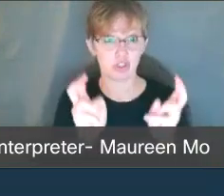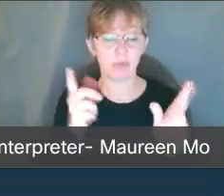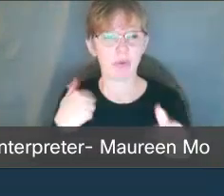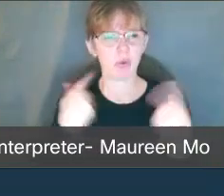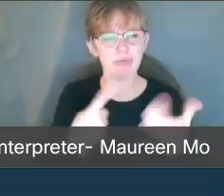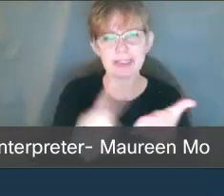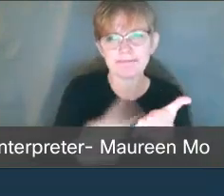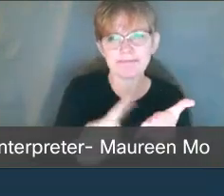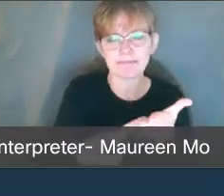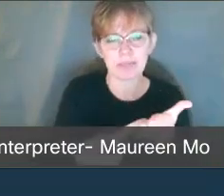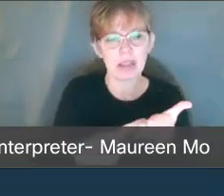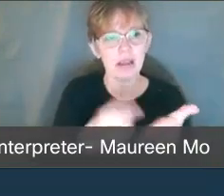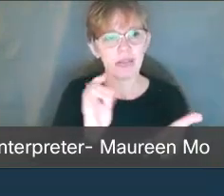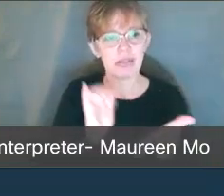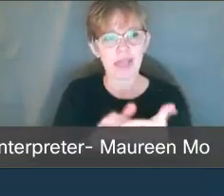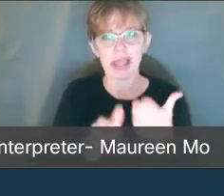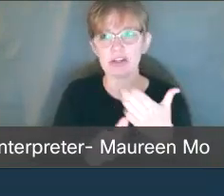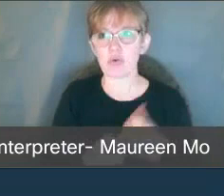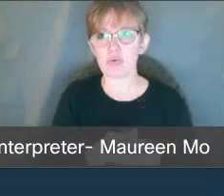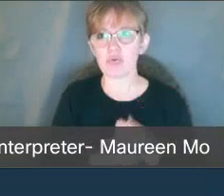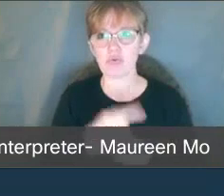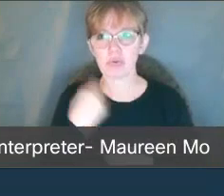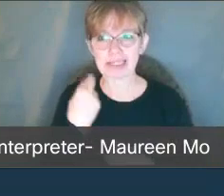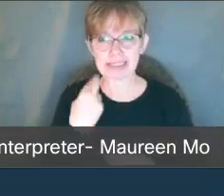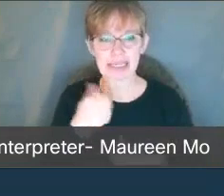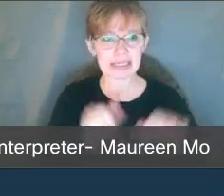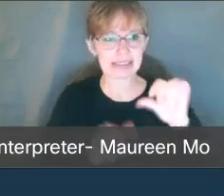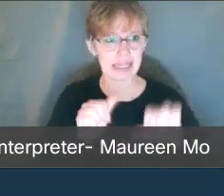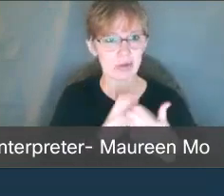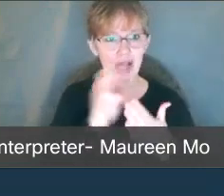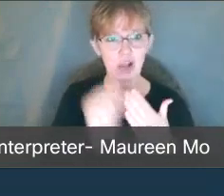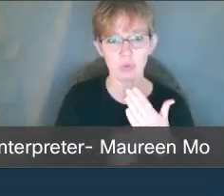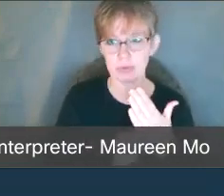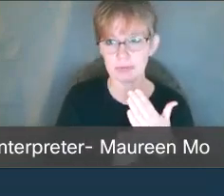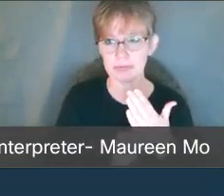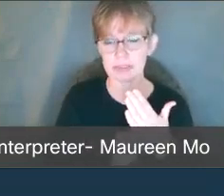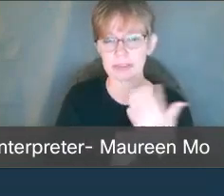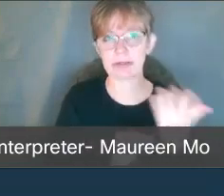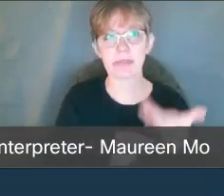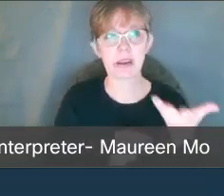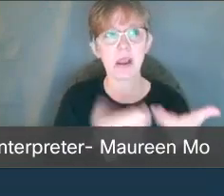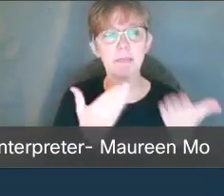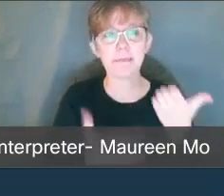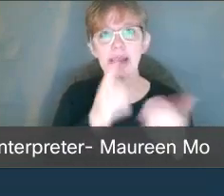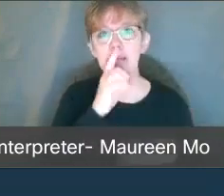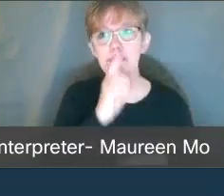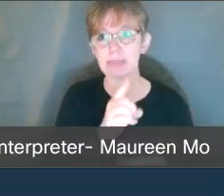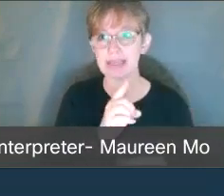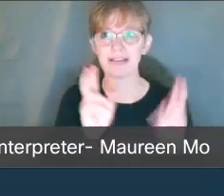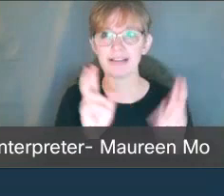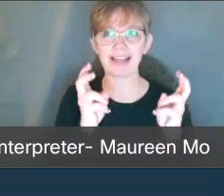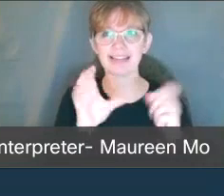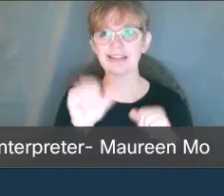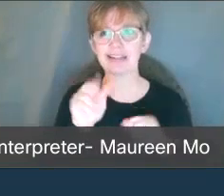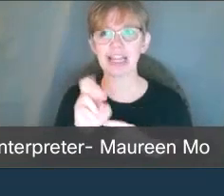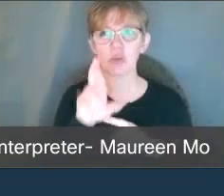risk assessment instruments, the algorithms, whether kind of structured risk assessment tool is being used, might actually be that canary in the coal mine.